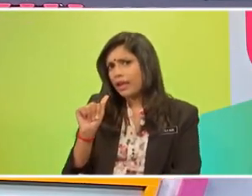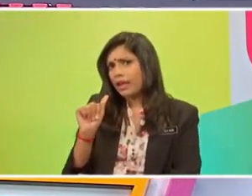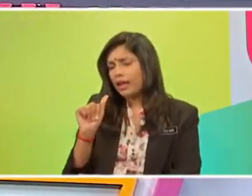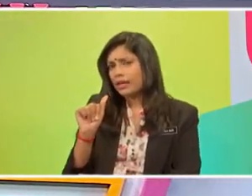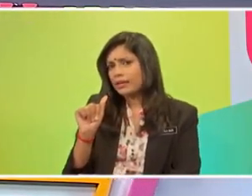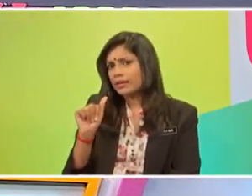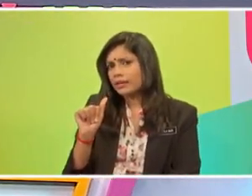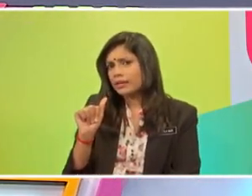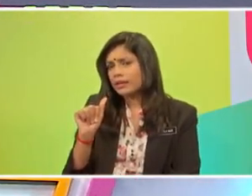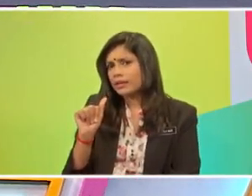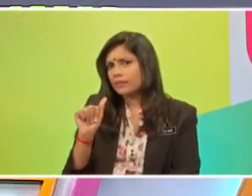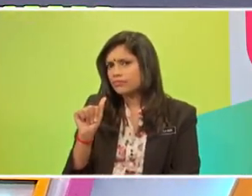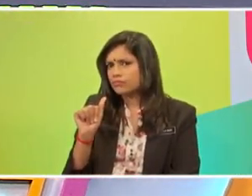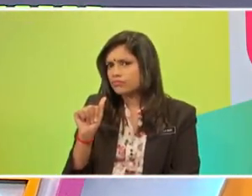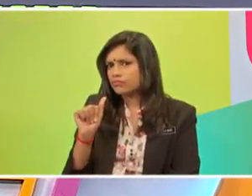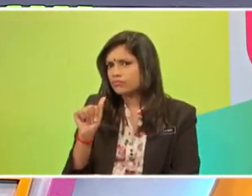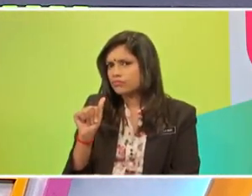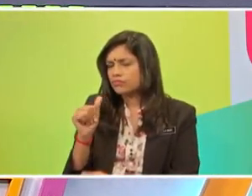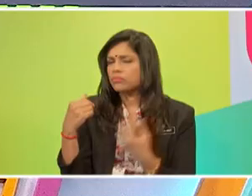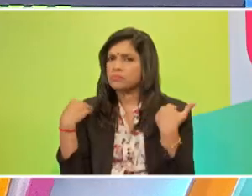have B,